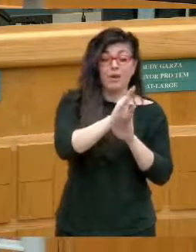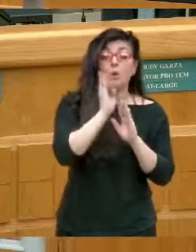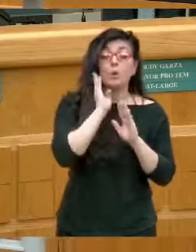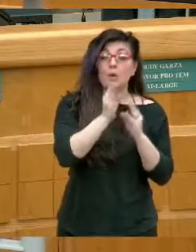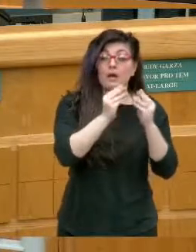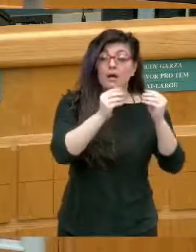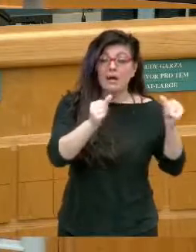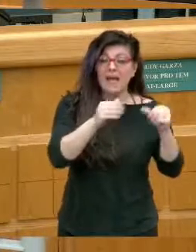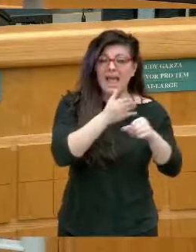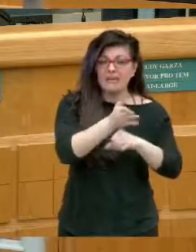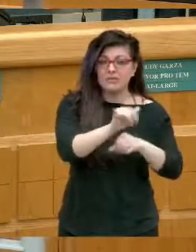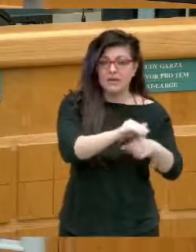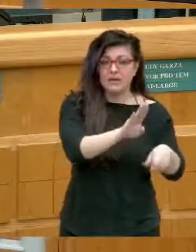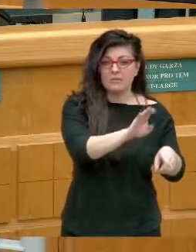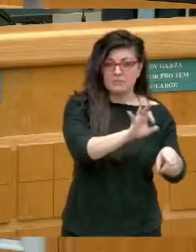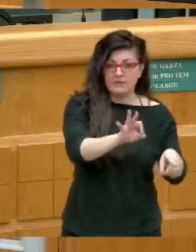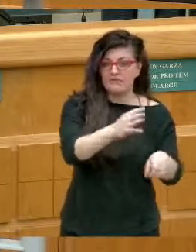away.